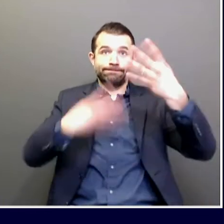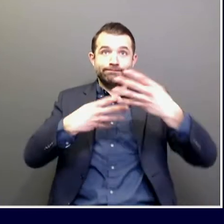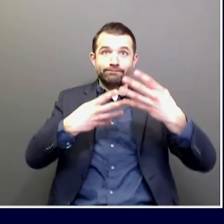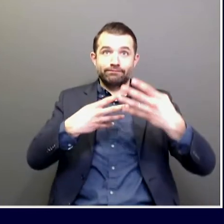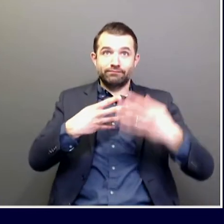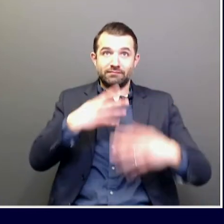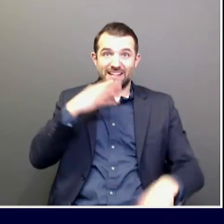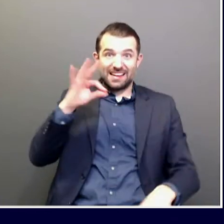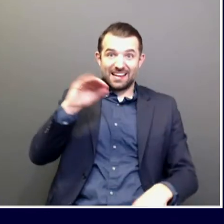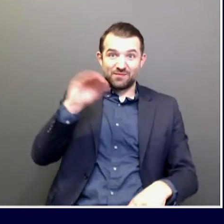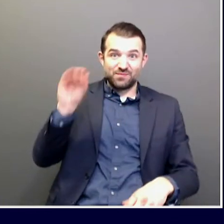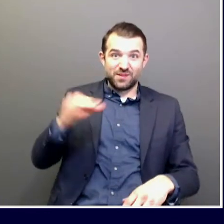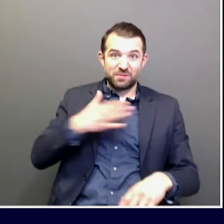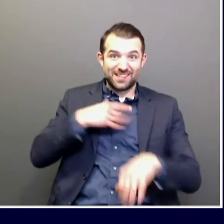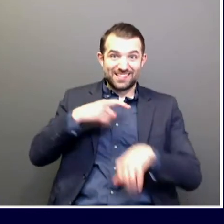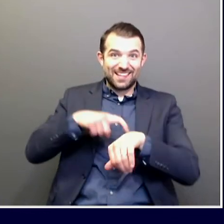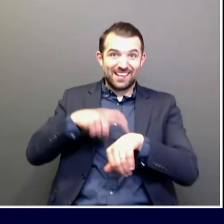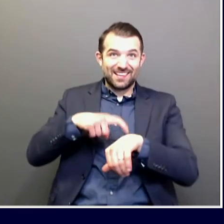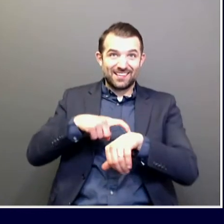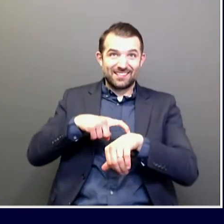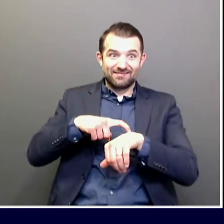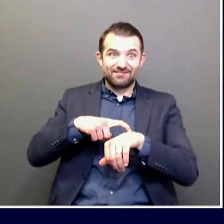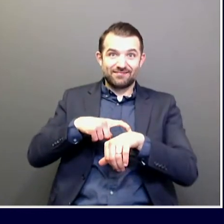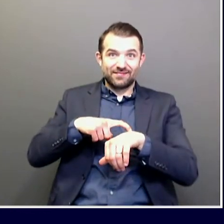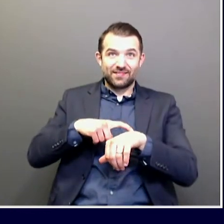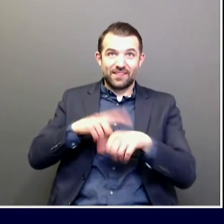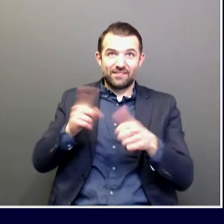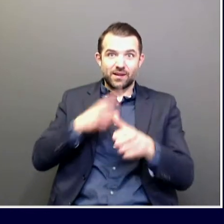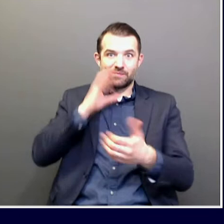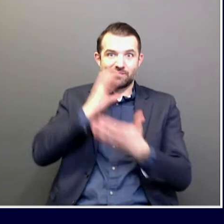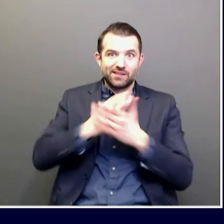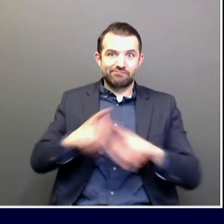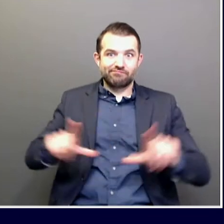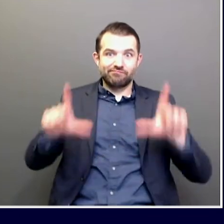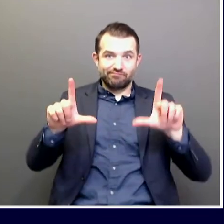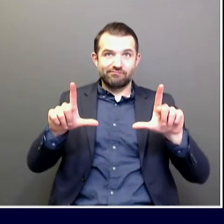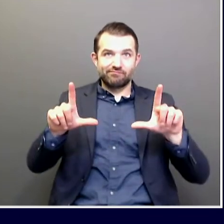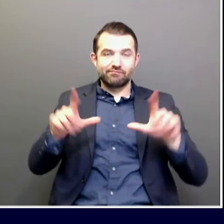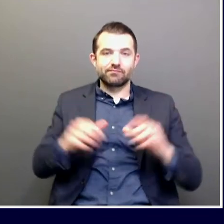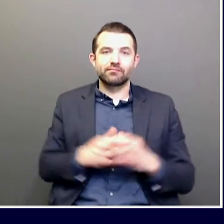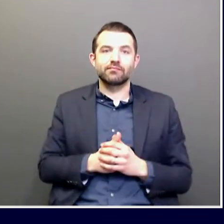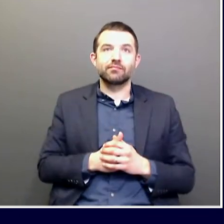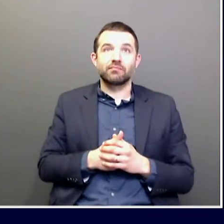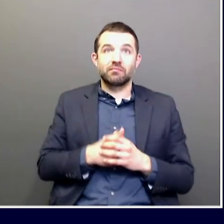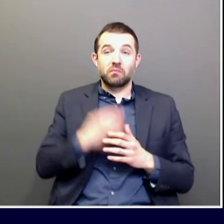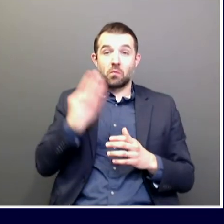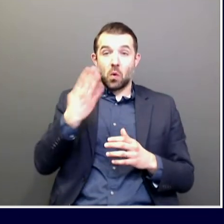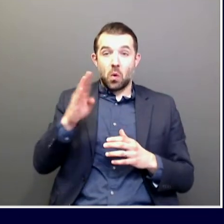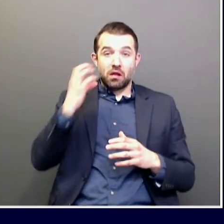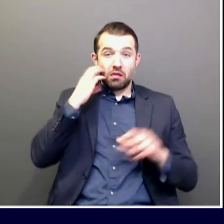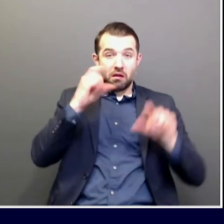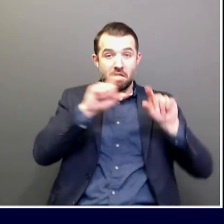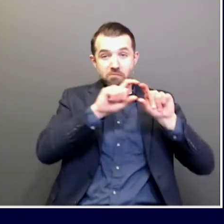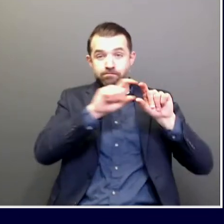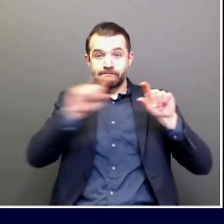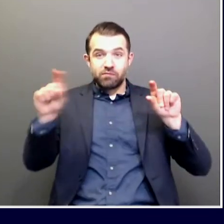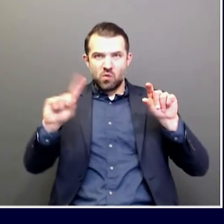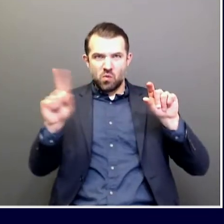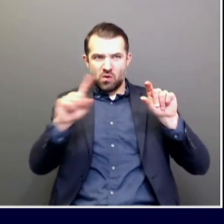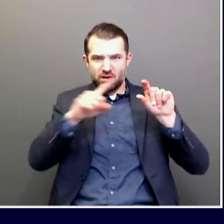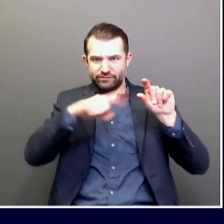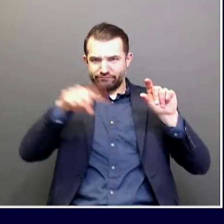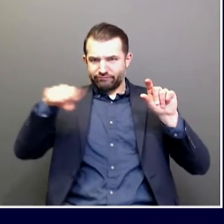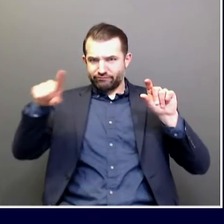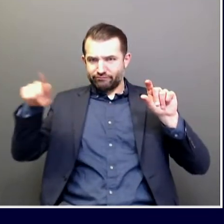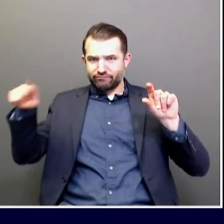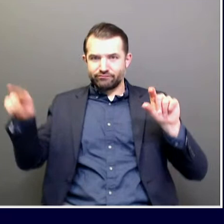gender, it looks like that for young people, this past December was a particularly deadly month,